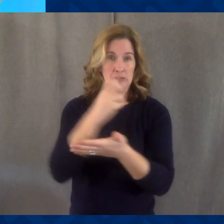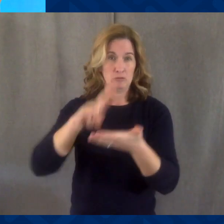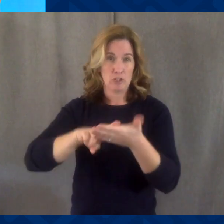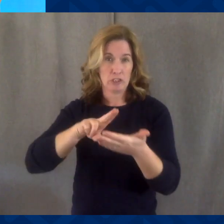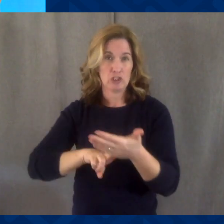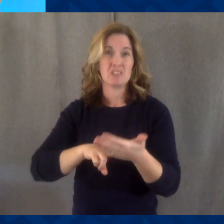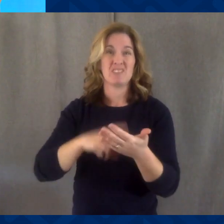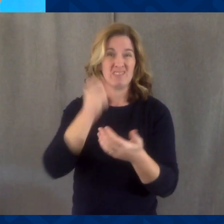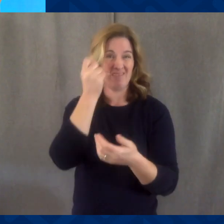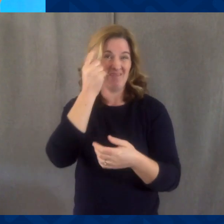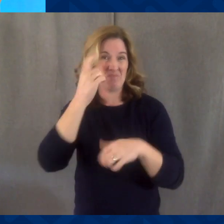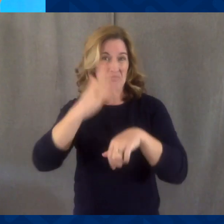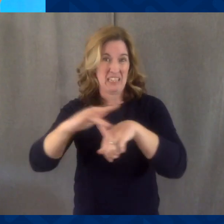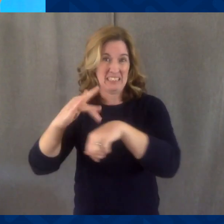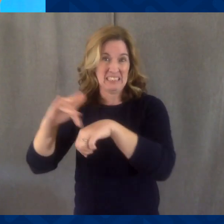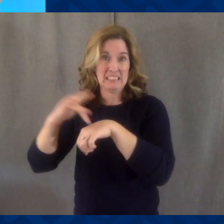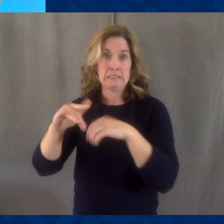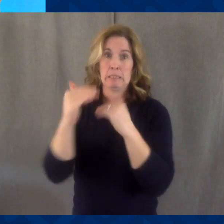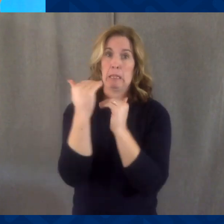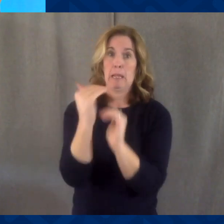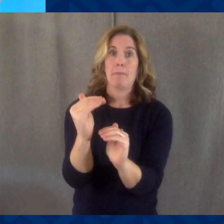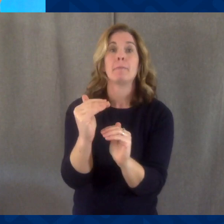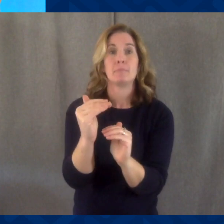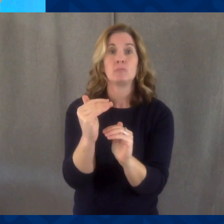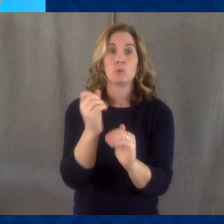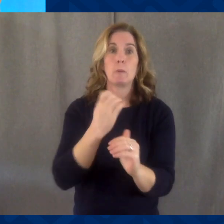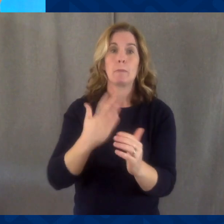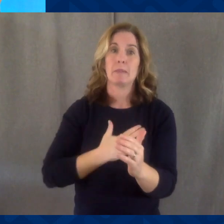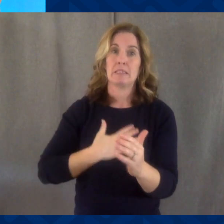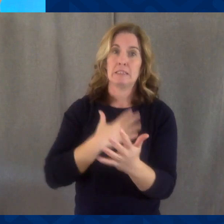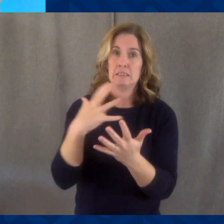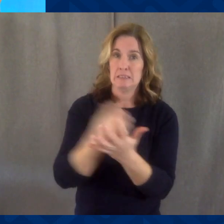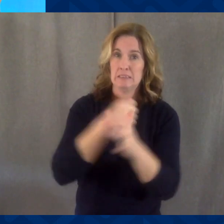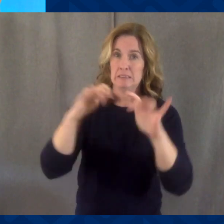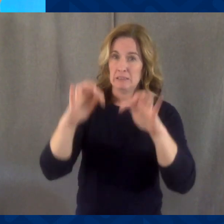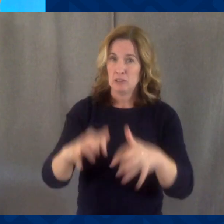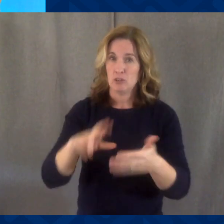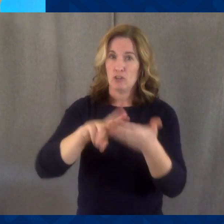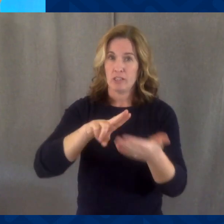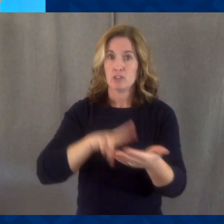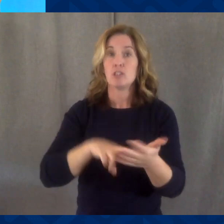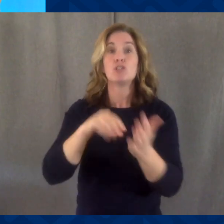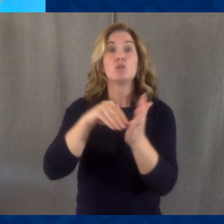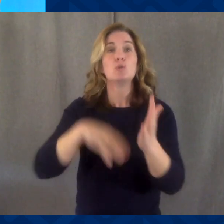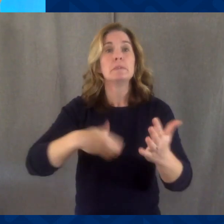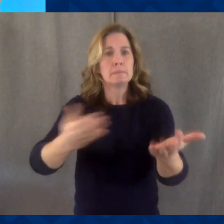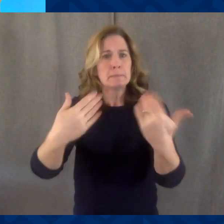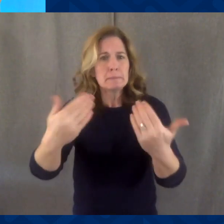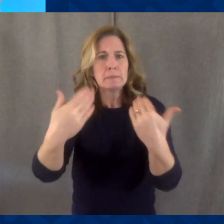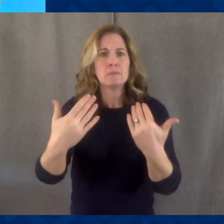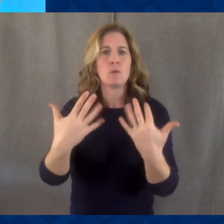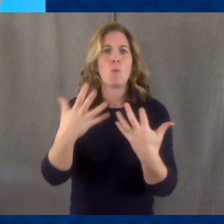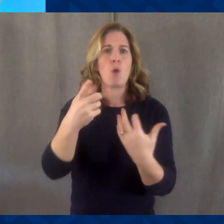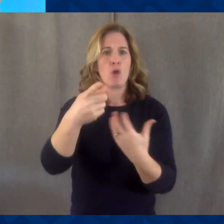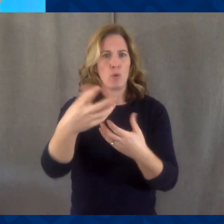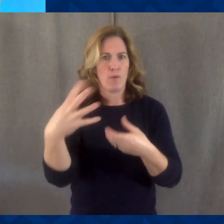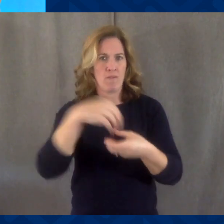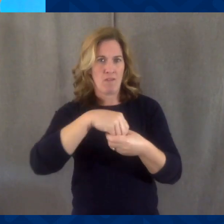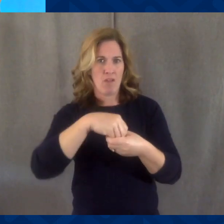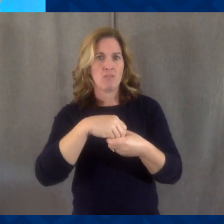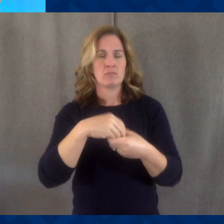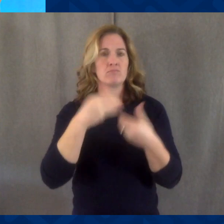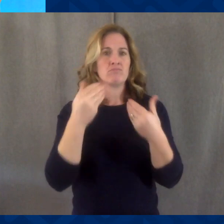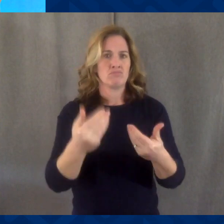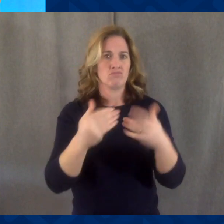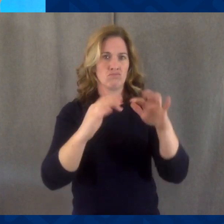so please get there fast, register. And students, please, we want you there. We want you to be a part of it. Go ahead and register also. I'm